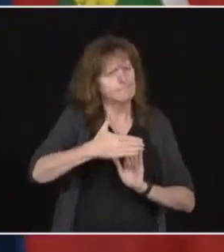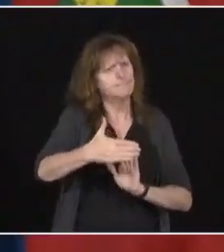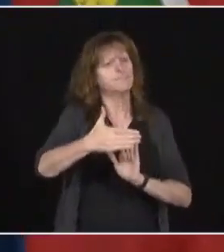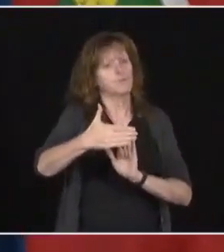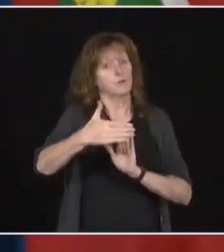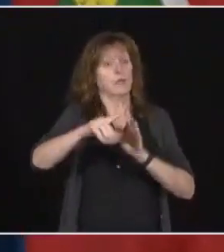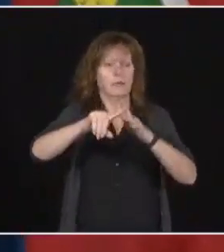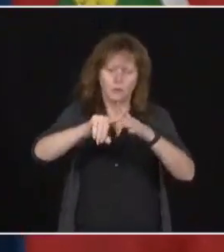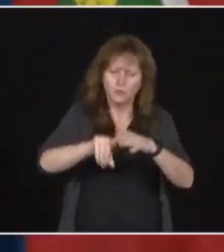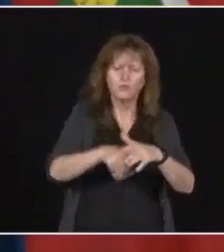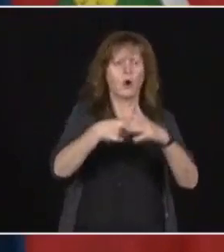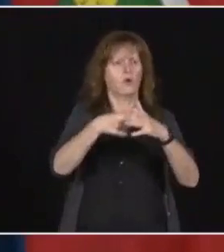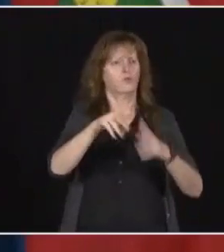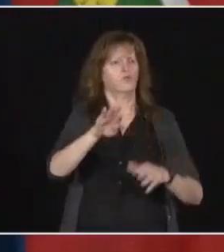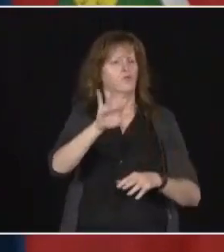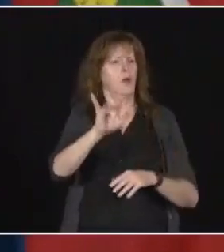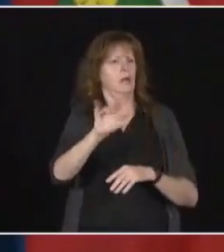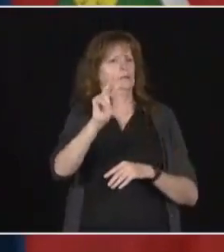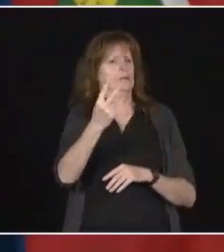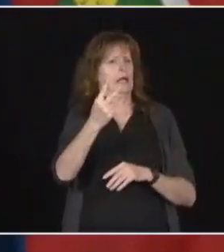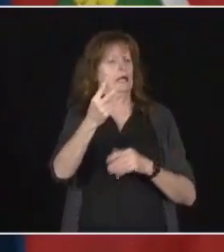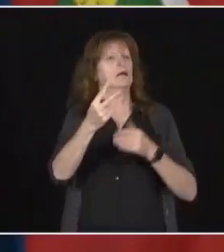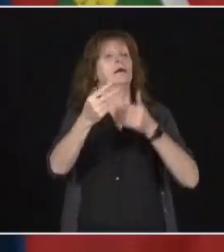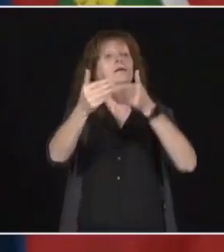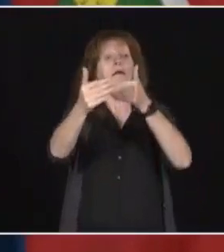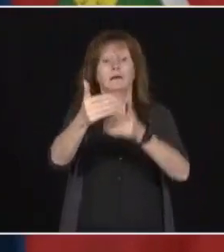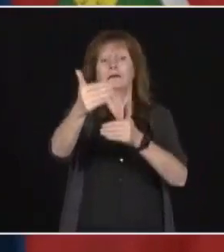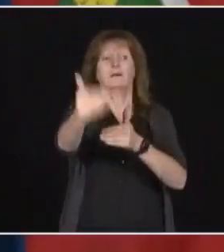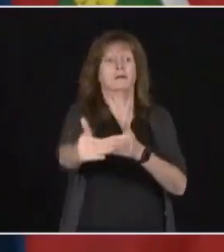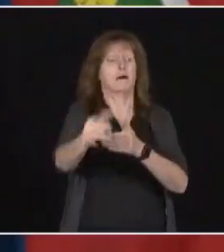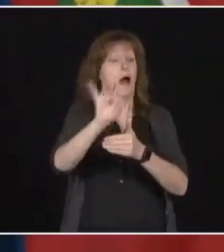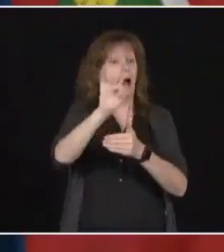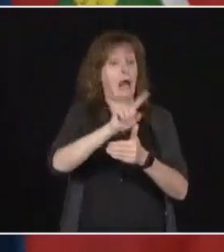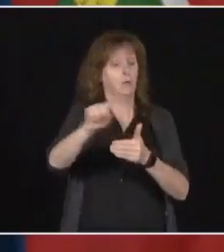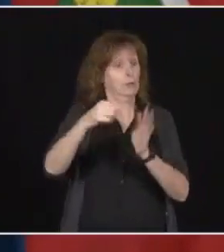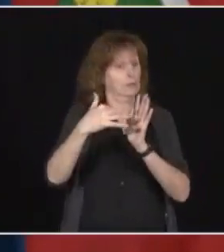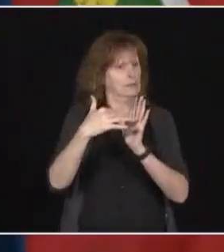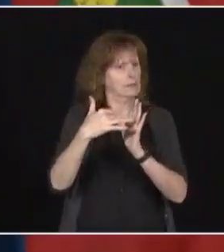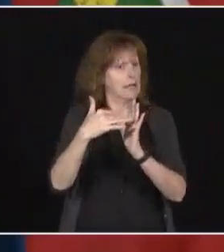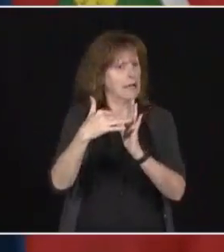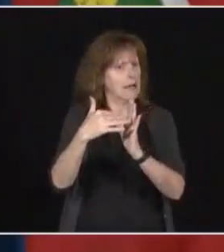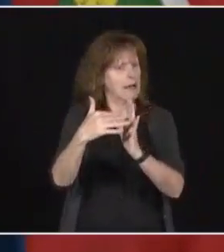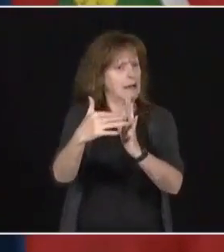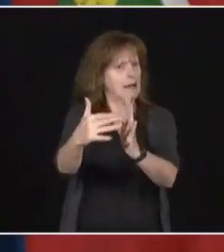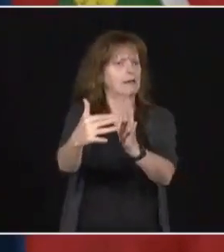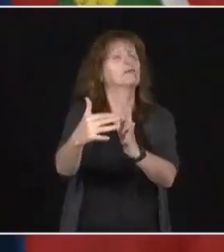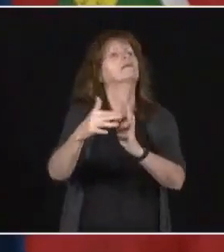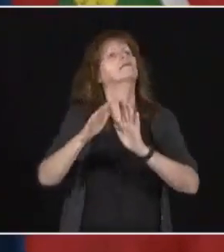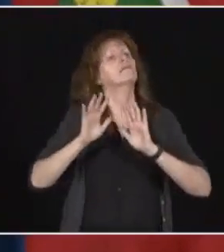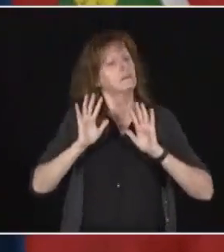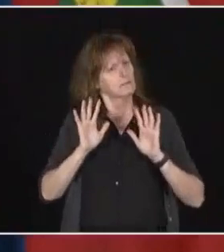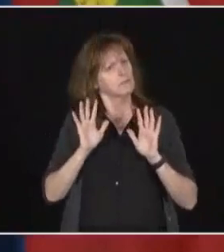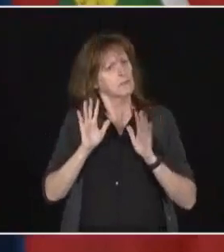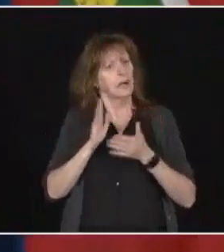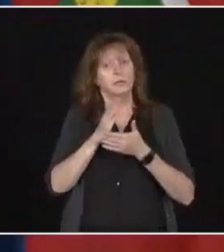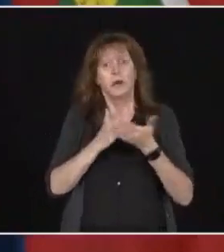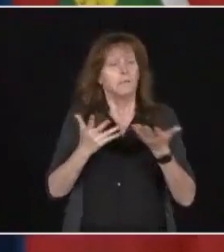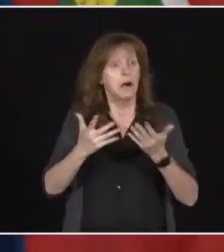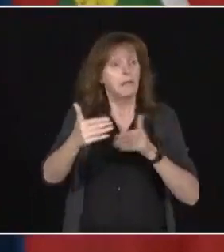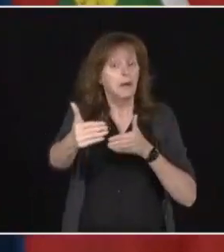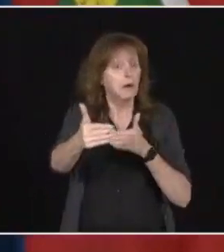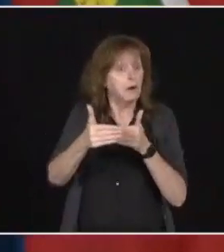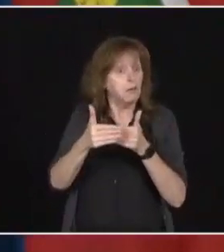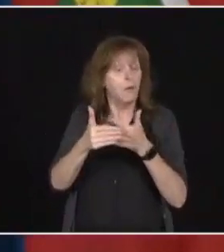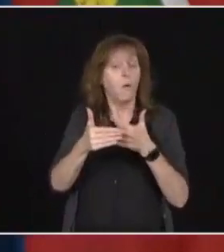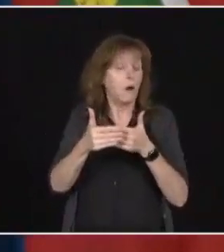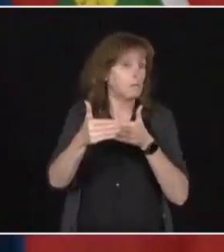up to 8 weeks to complete the programs of study as the worst case scenario throughout consultations with the entirety, again, of the